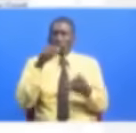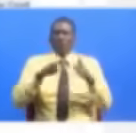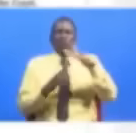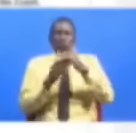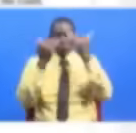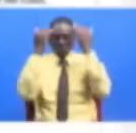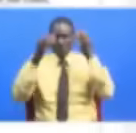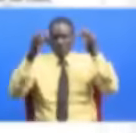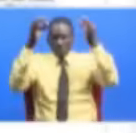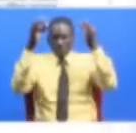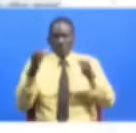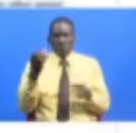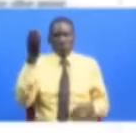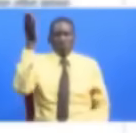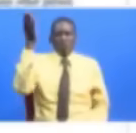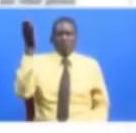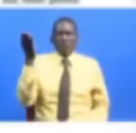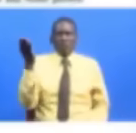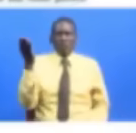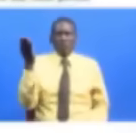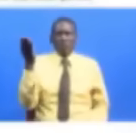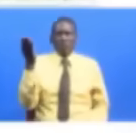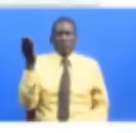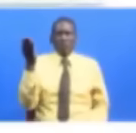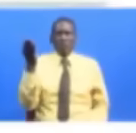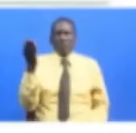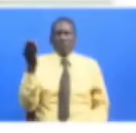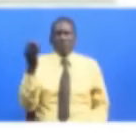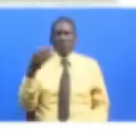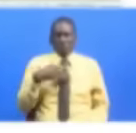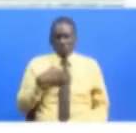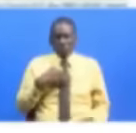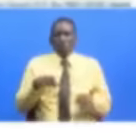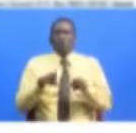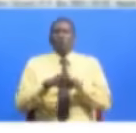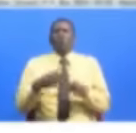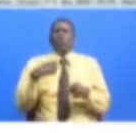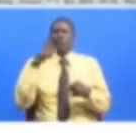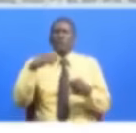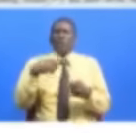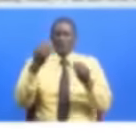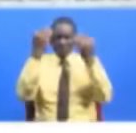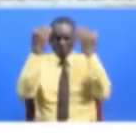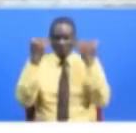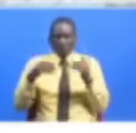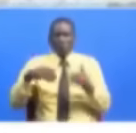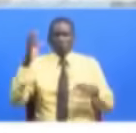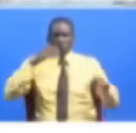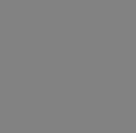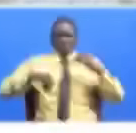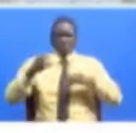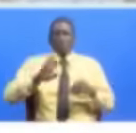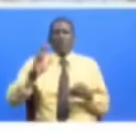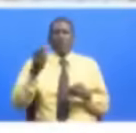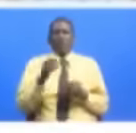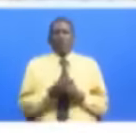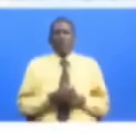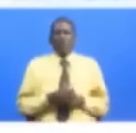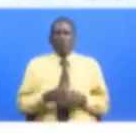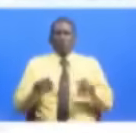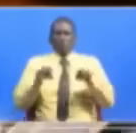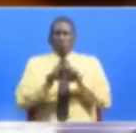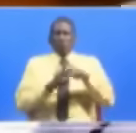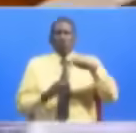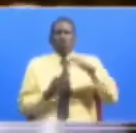Supreme Court's decision is one he takes as a badge of honor. He goes ahead to term the court as the most corrupt in Kenya.